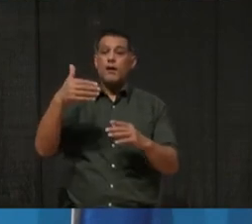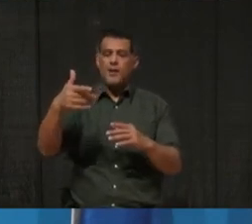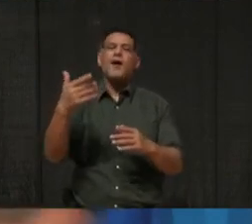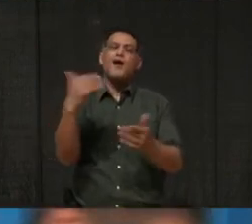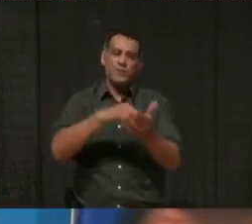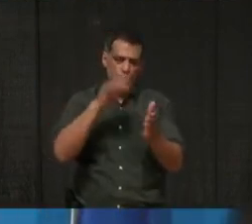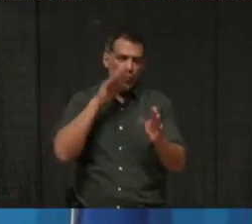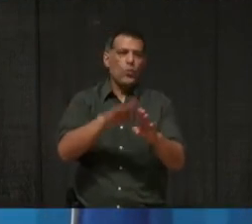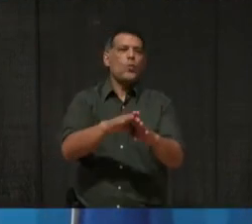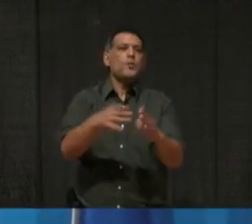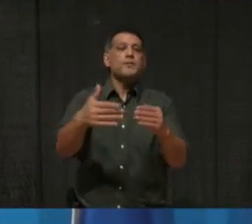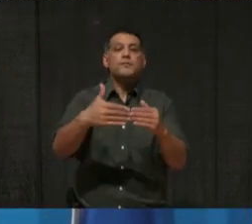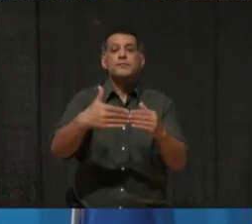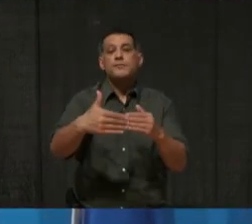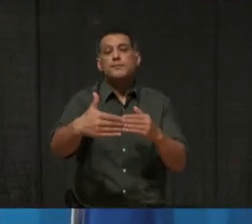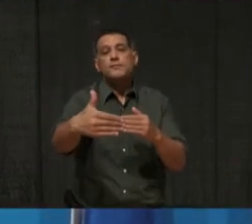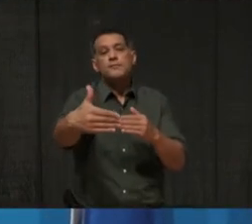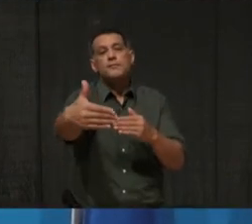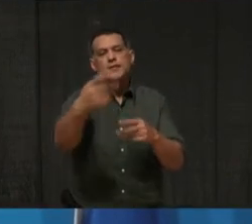question, Steve.